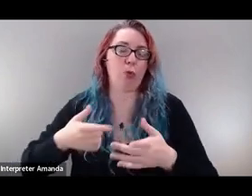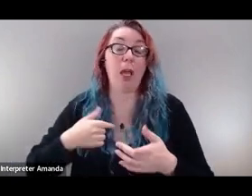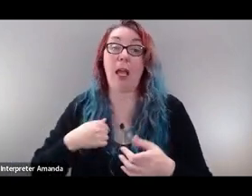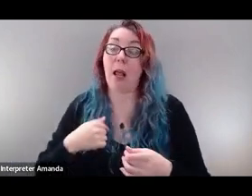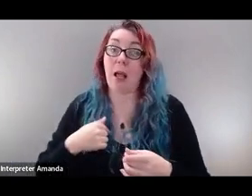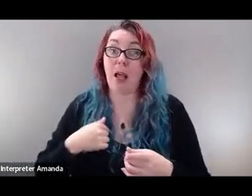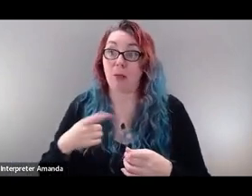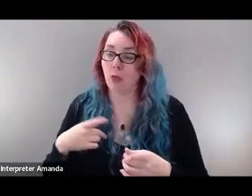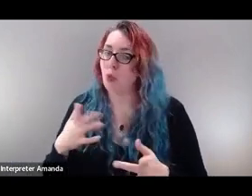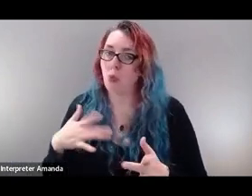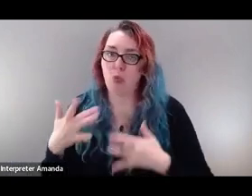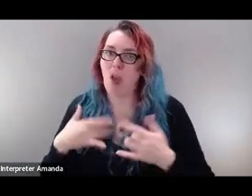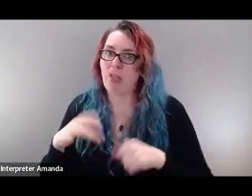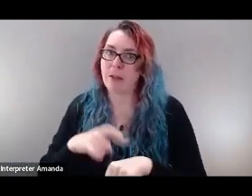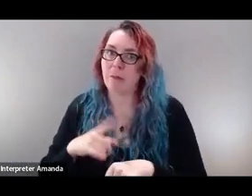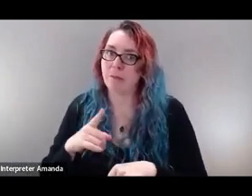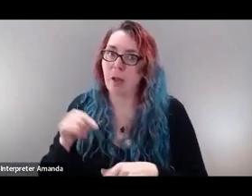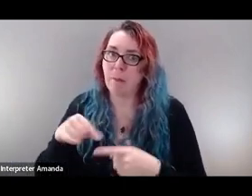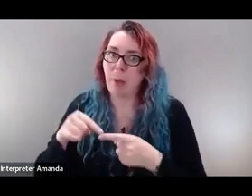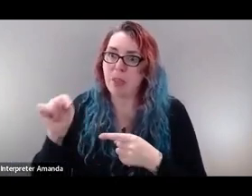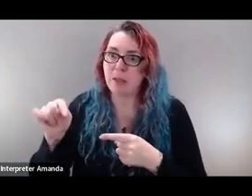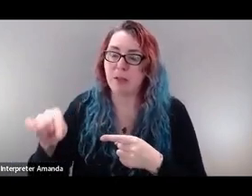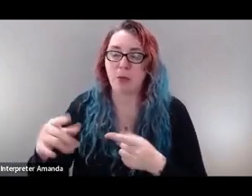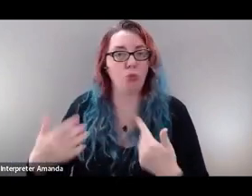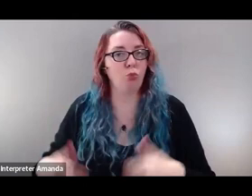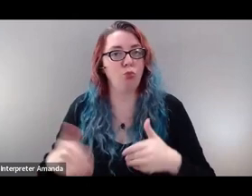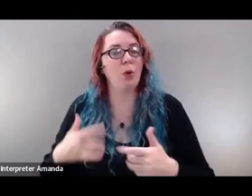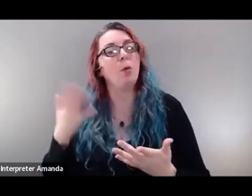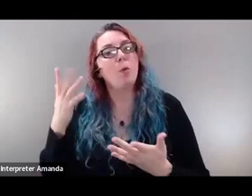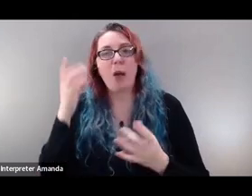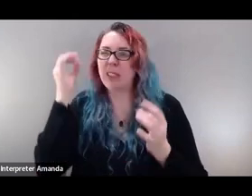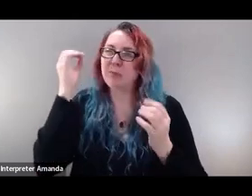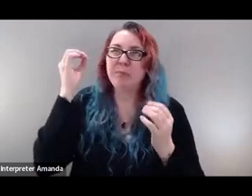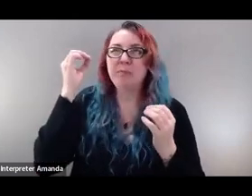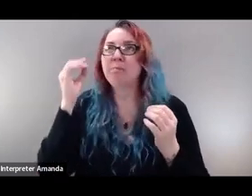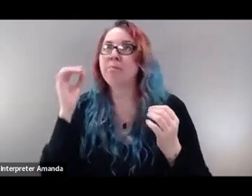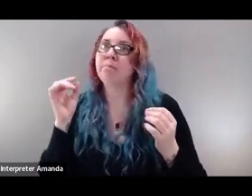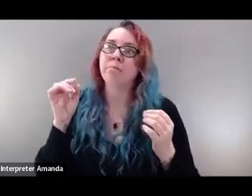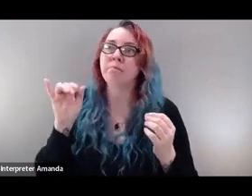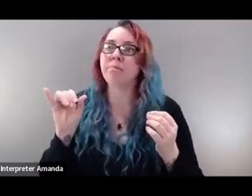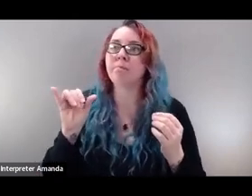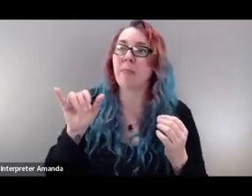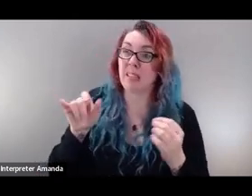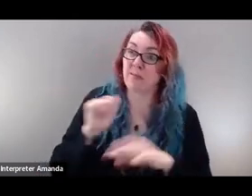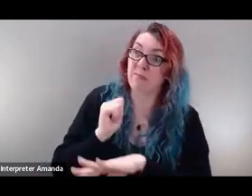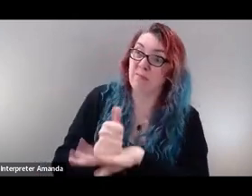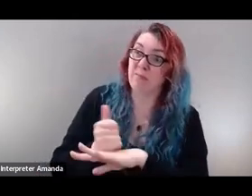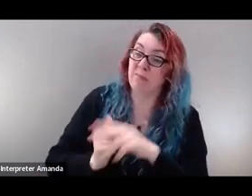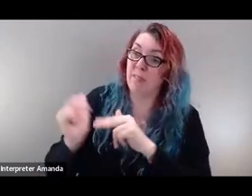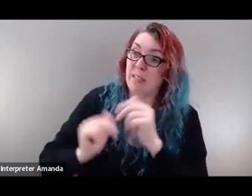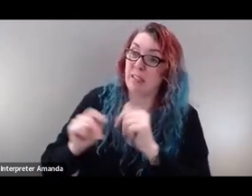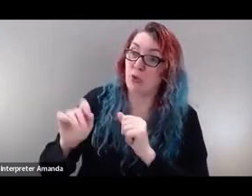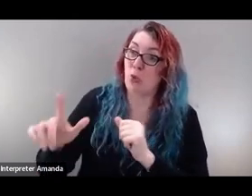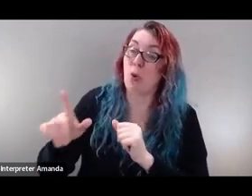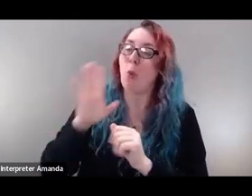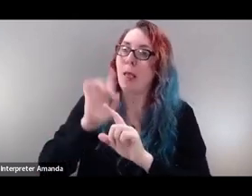the project because I really just wanted to see an answer to this question. The question that I kept on facing was, you know, when